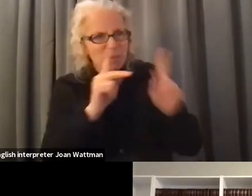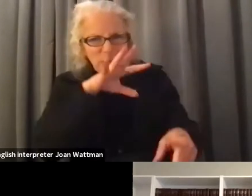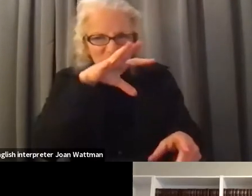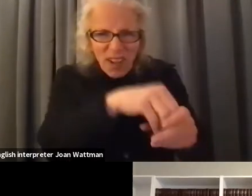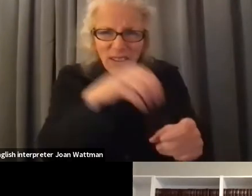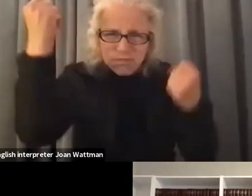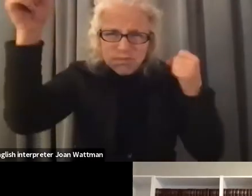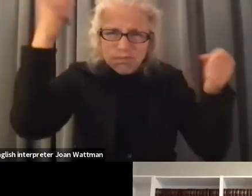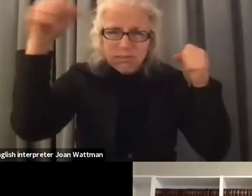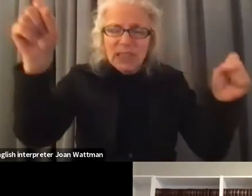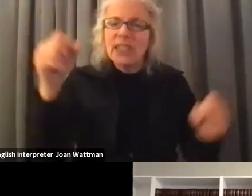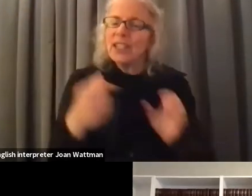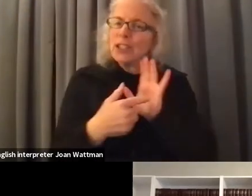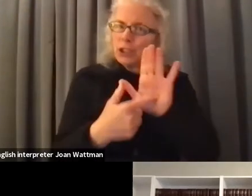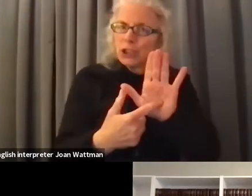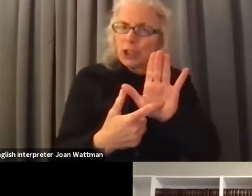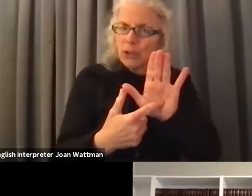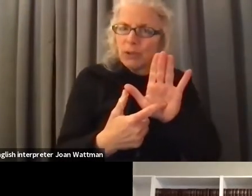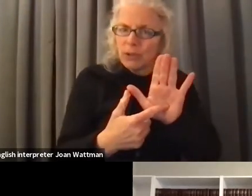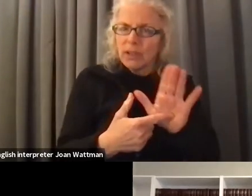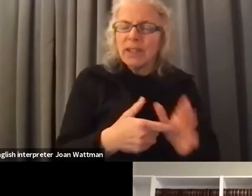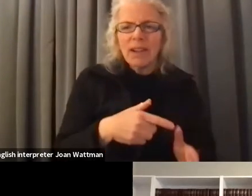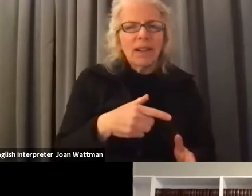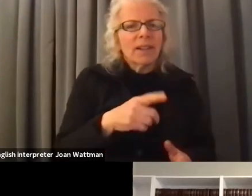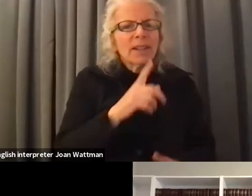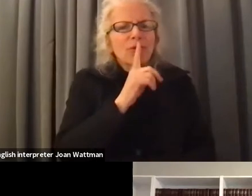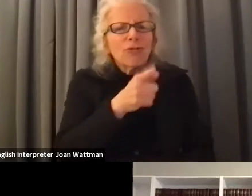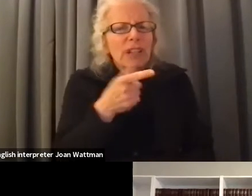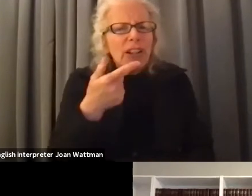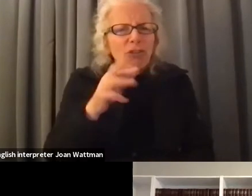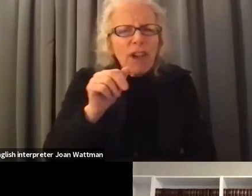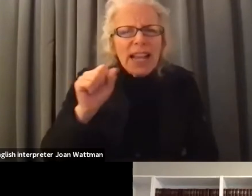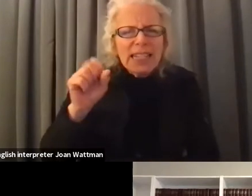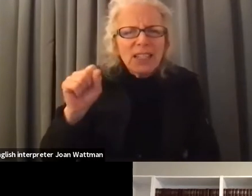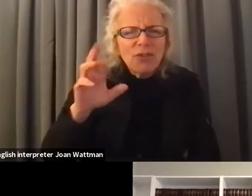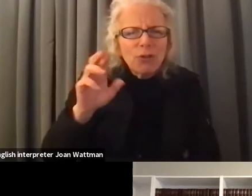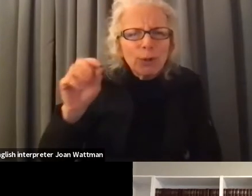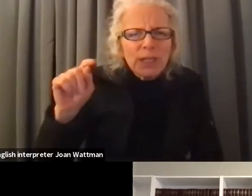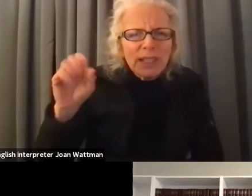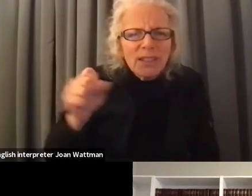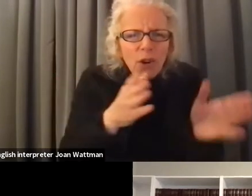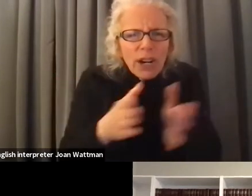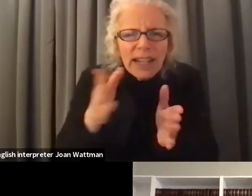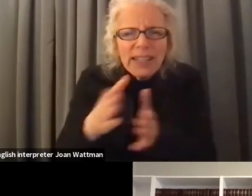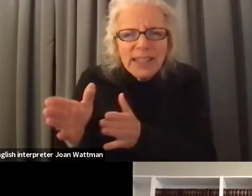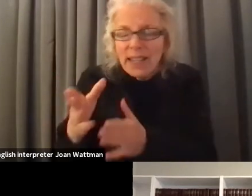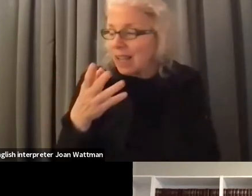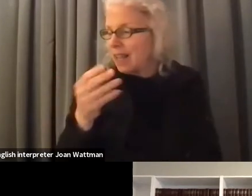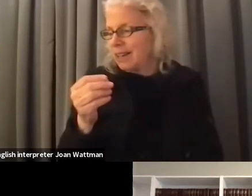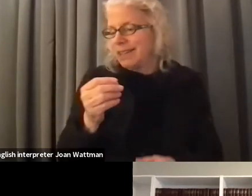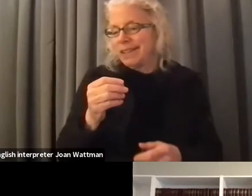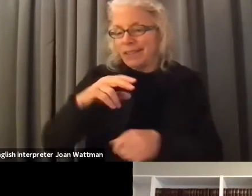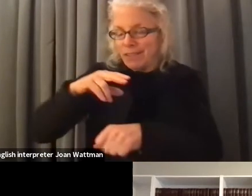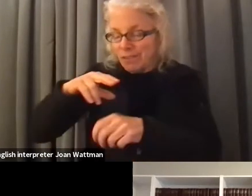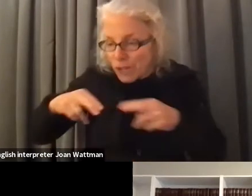movement, the intricacies and challenges of grassroots organizing, and the creation of regional, national,